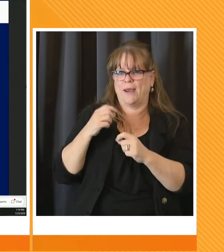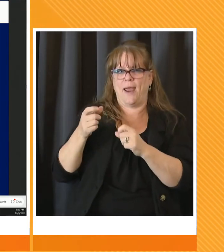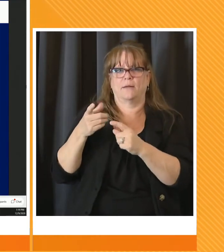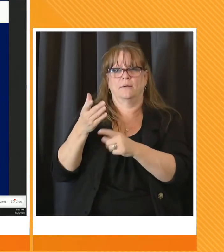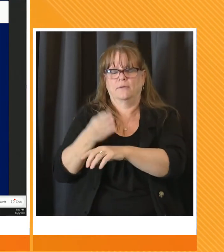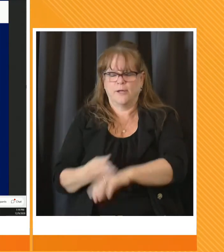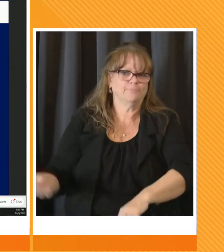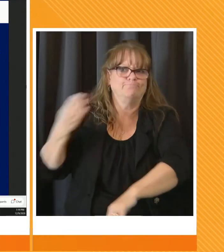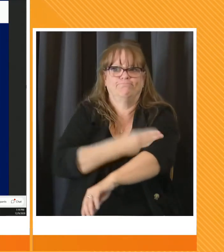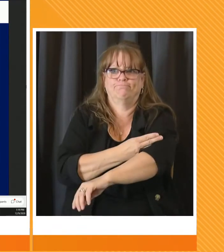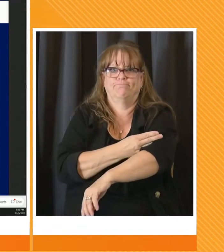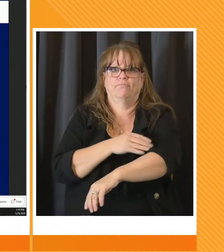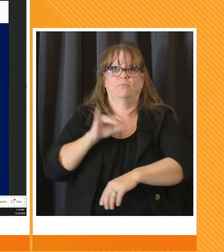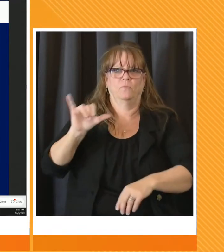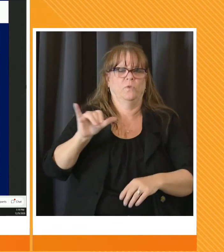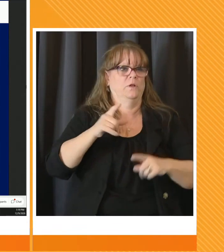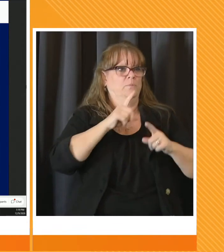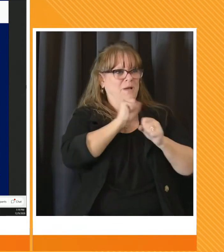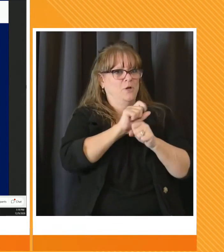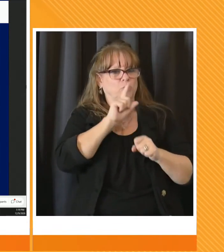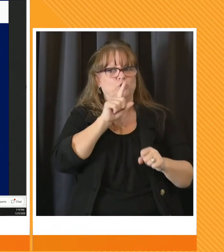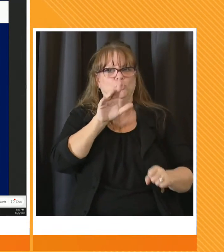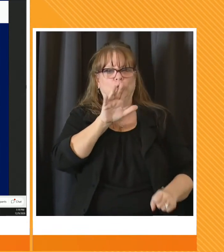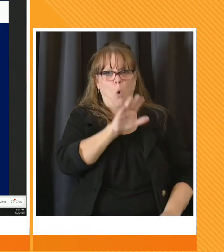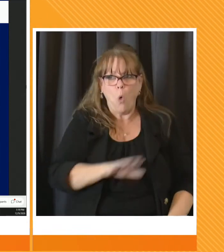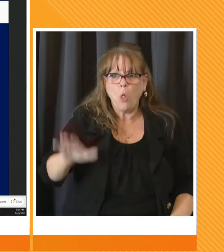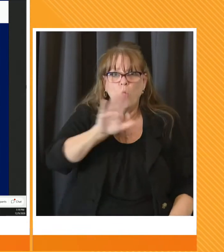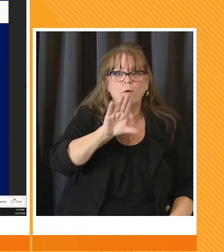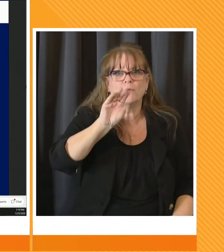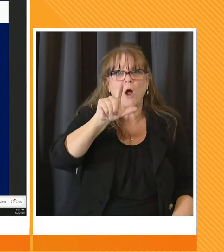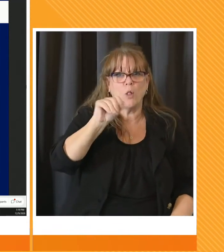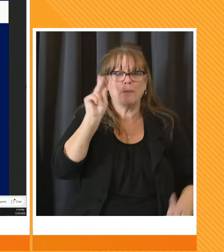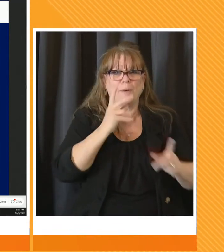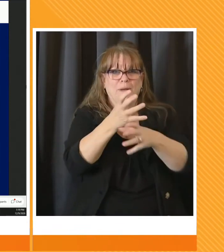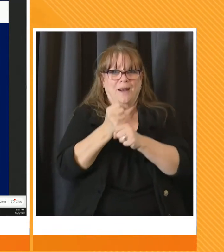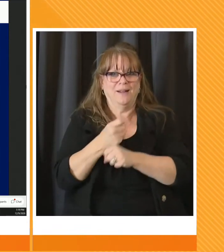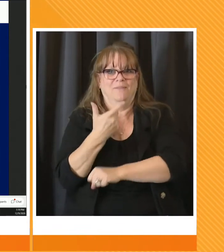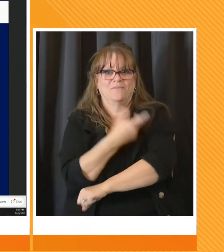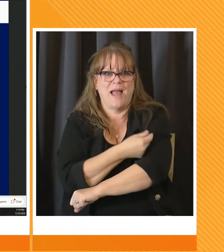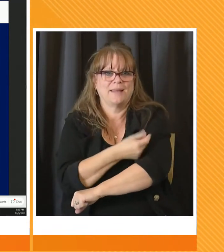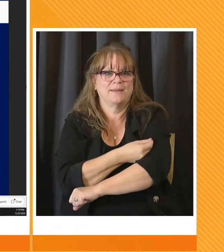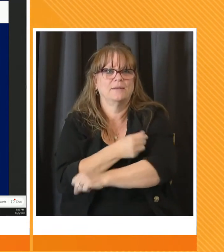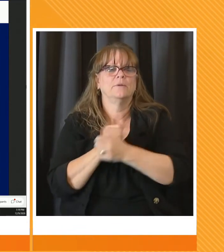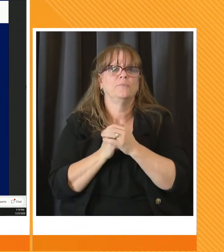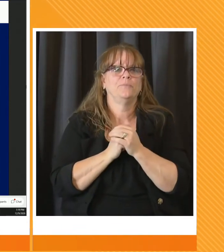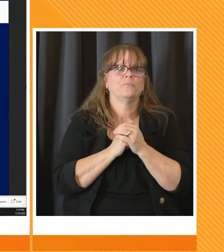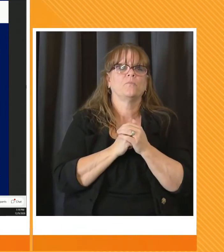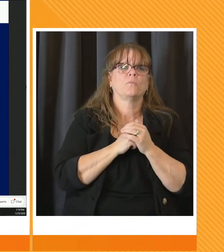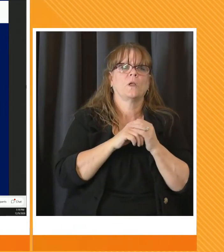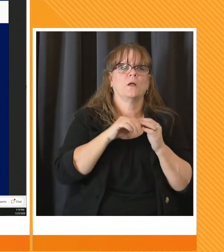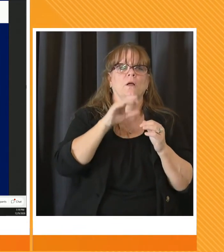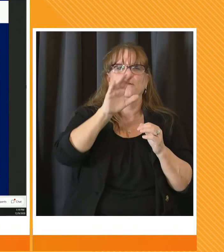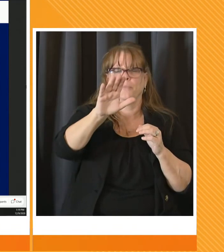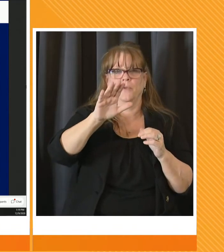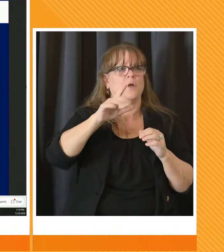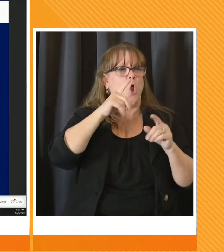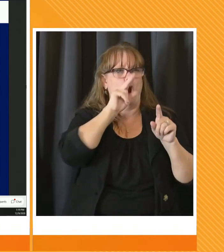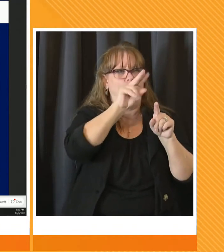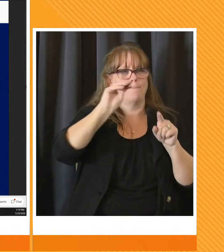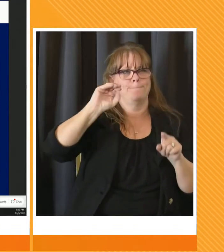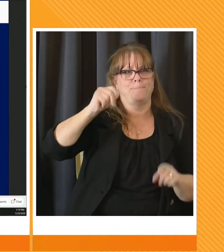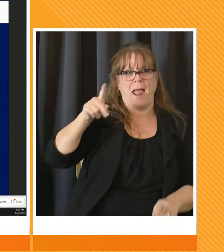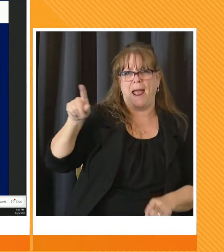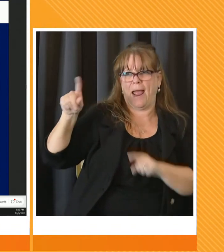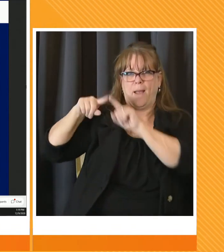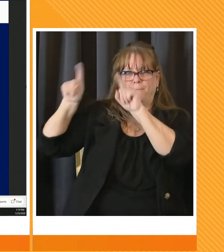So here's a map of our distribution centers and providers for the Pfizer vaccine in